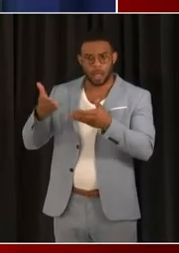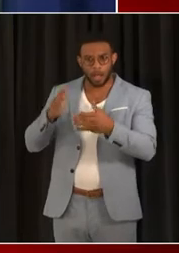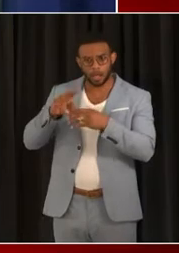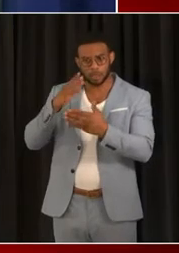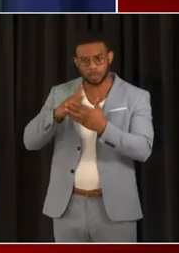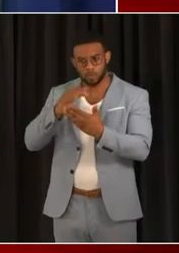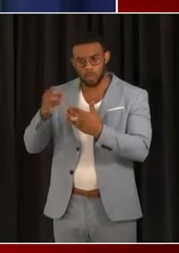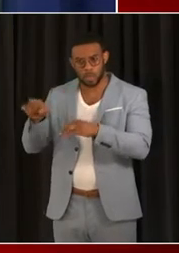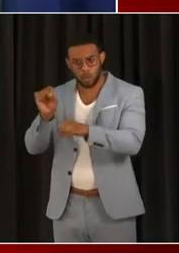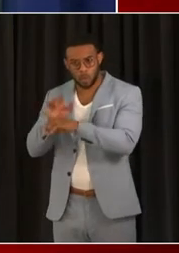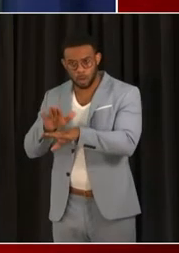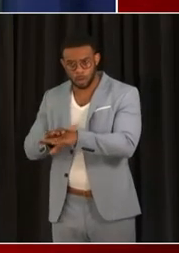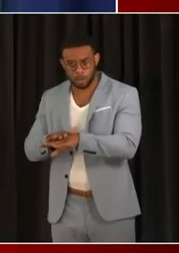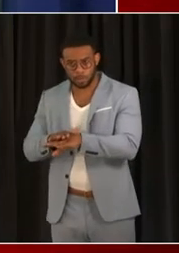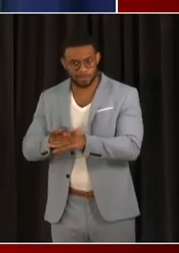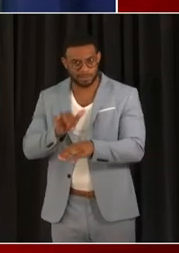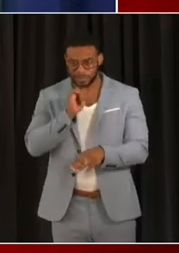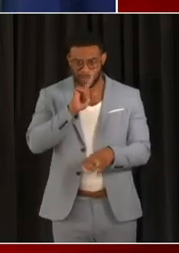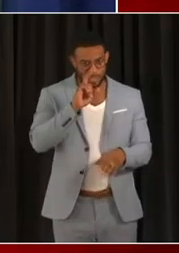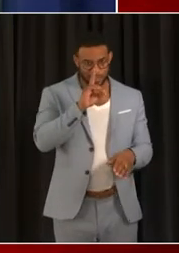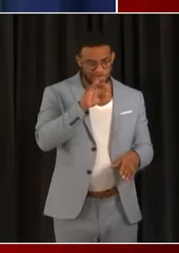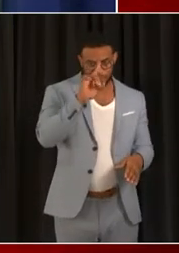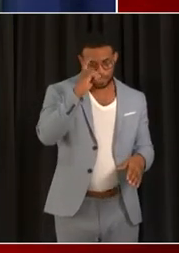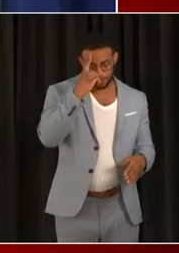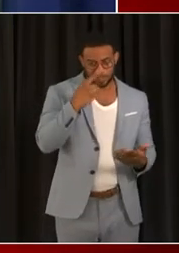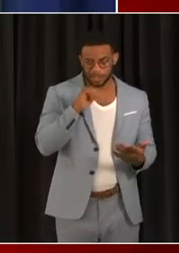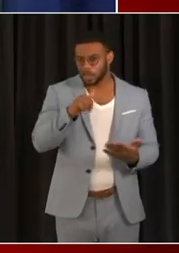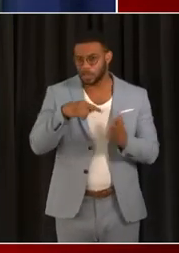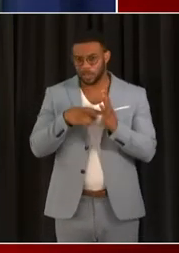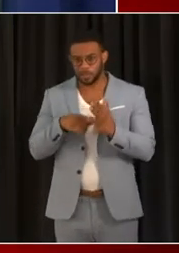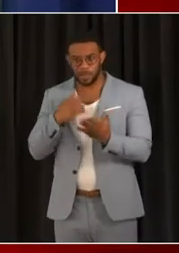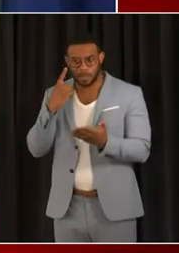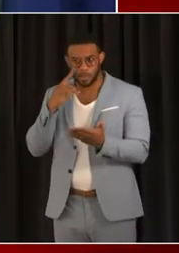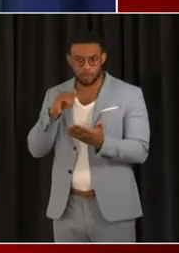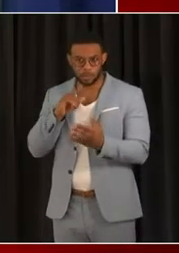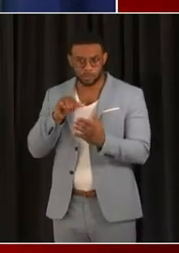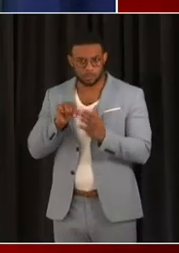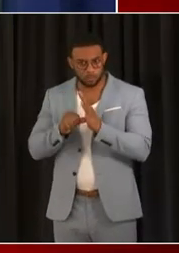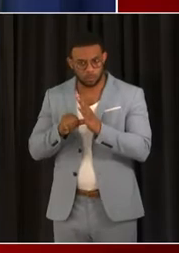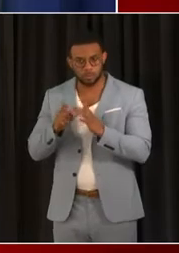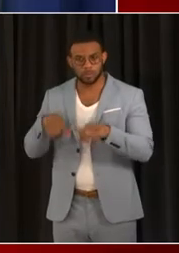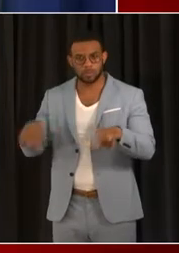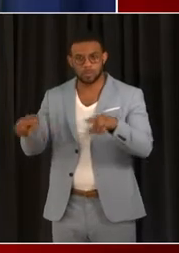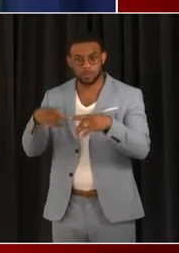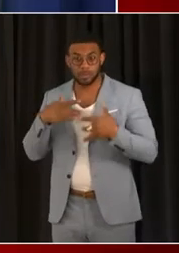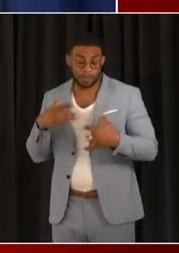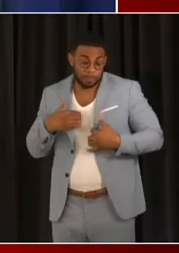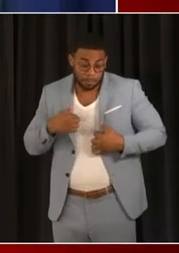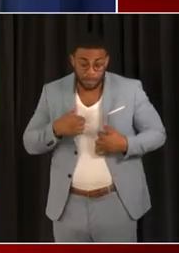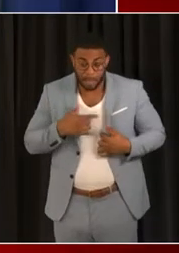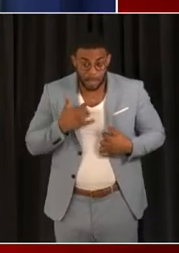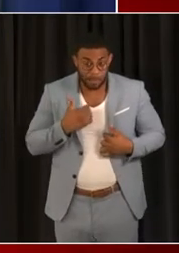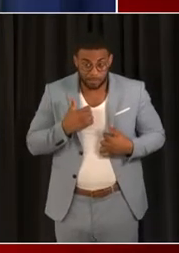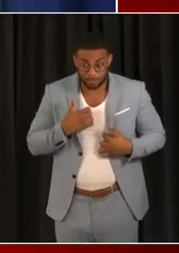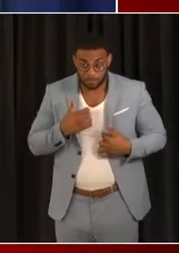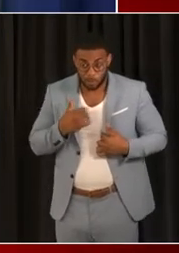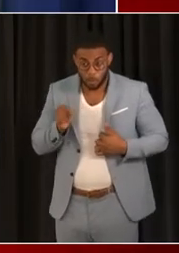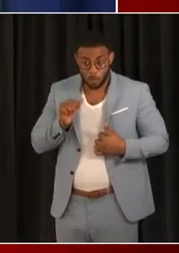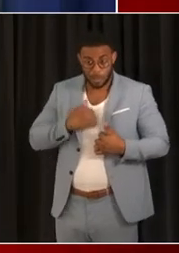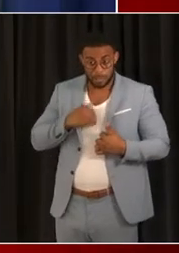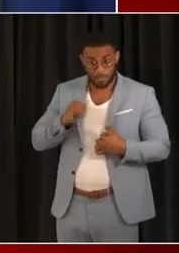at some of the projects that they're working on is something that, just another example where I think that we should be pushing, and particularly me, I hold myself